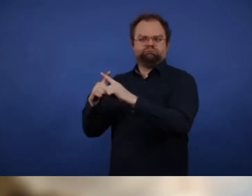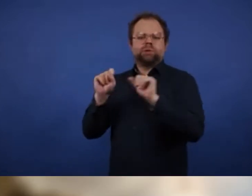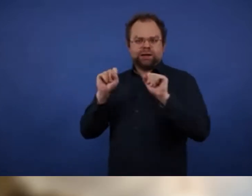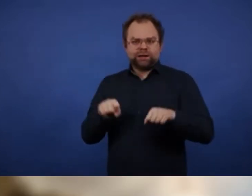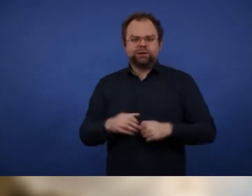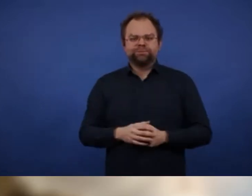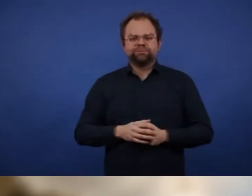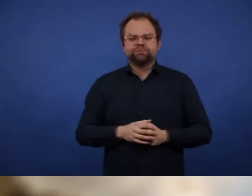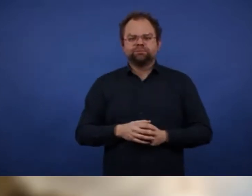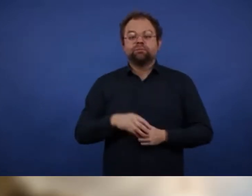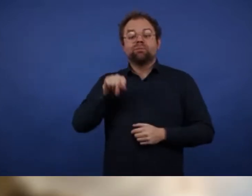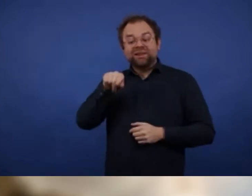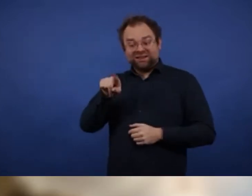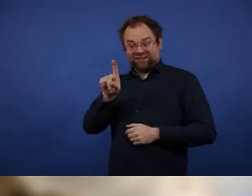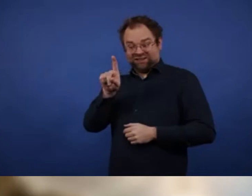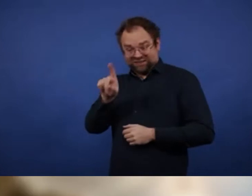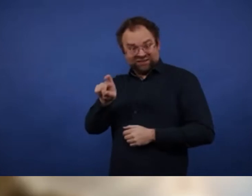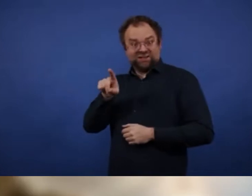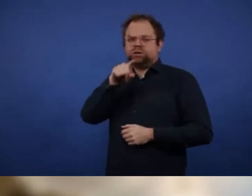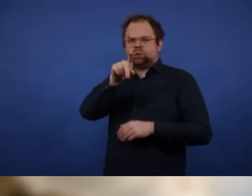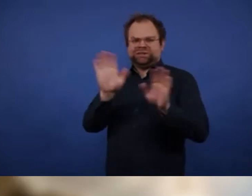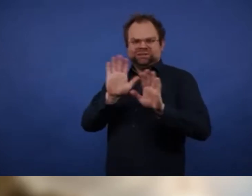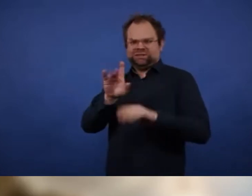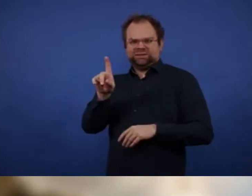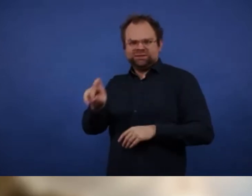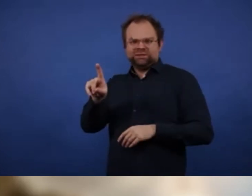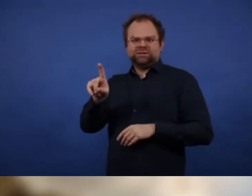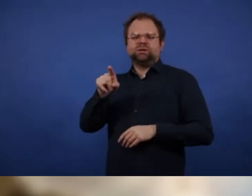language of your choice in the language option.